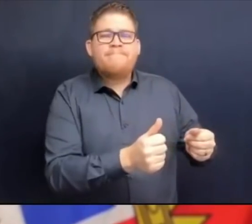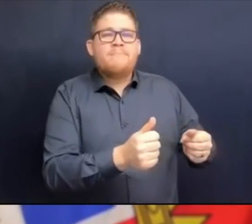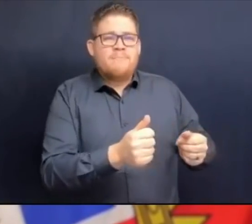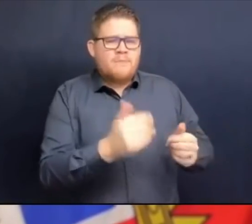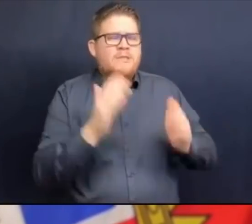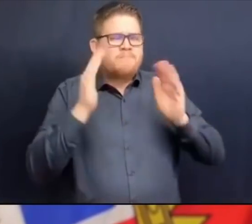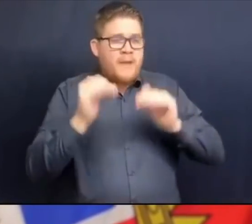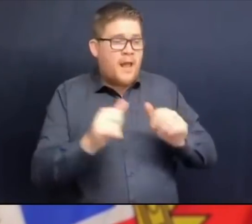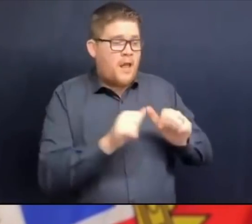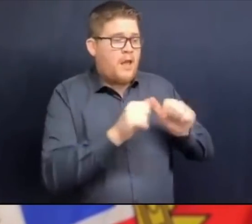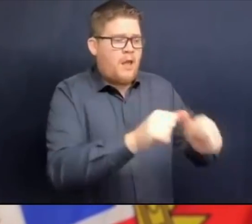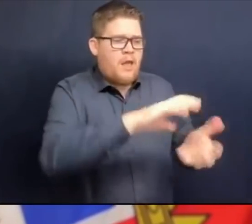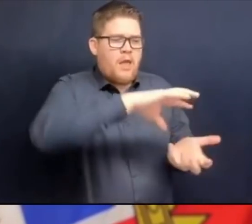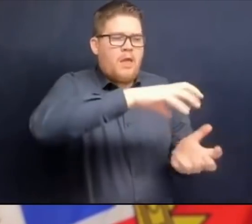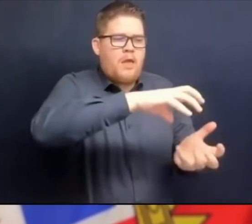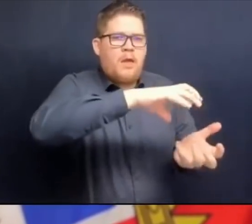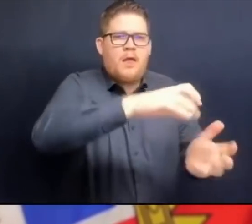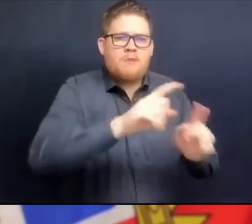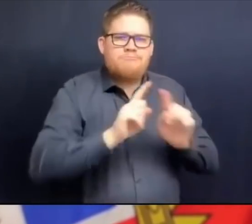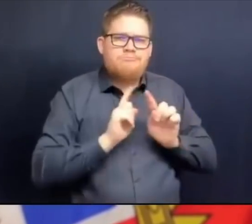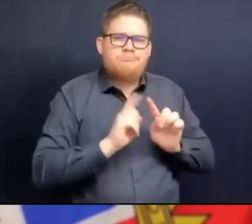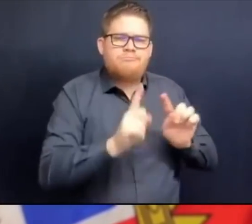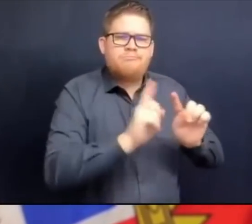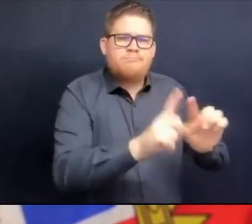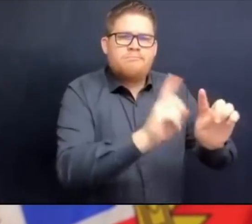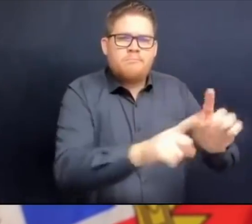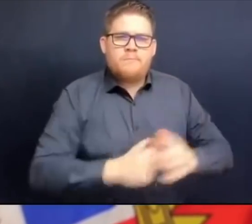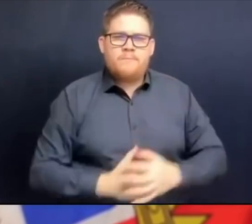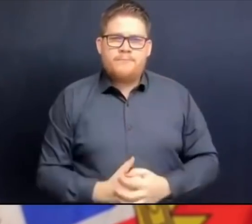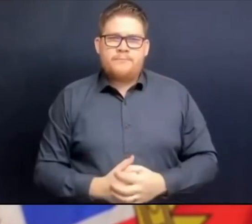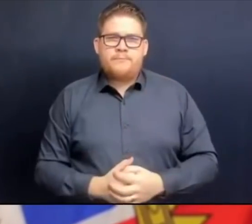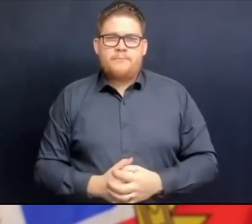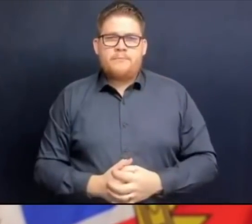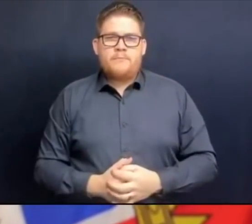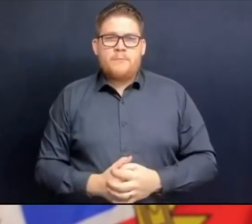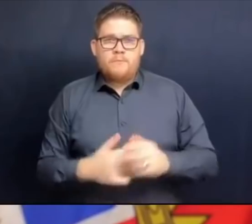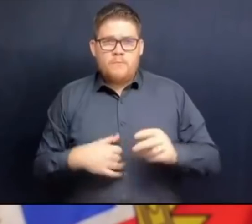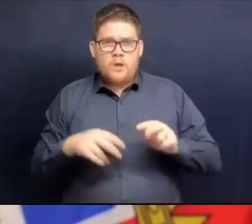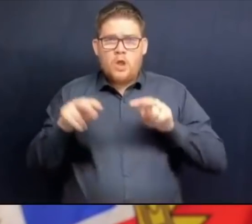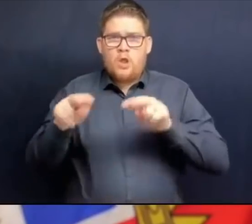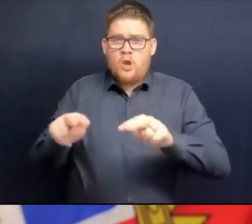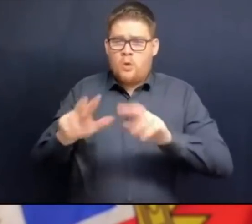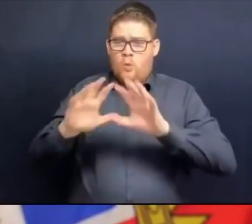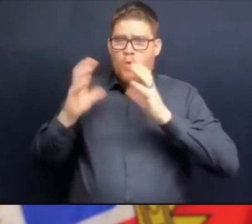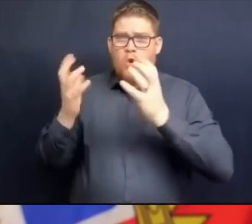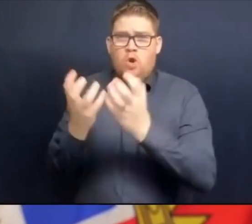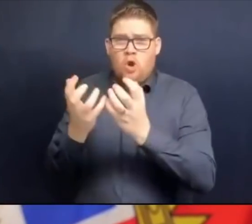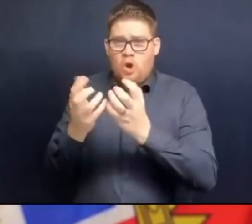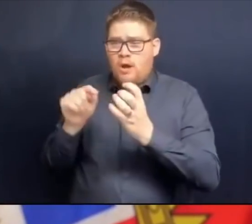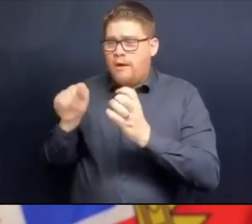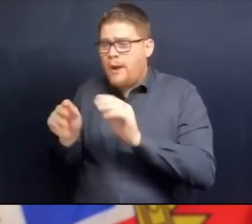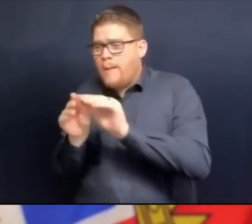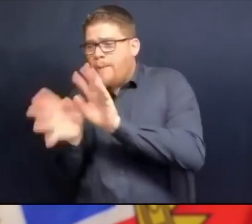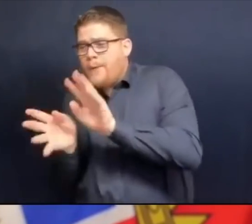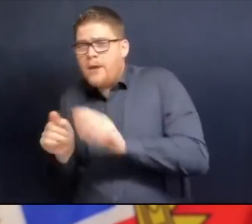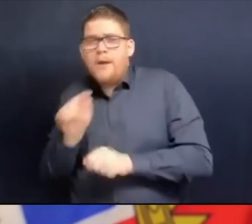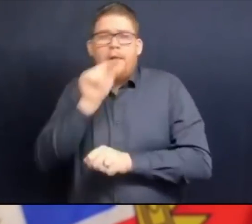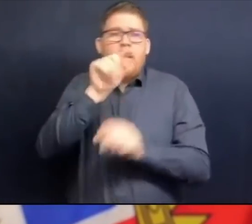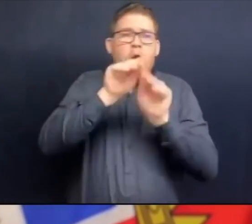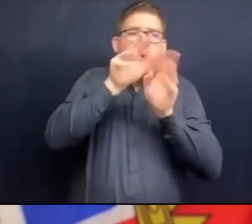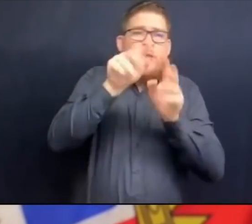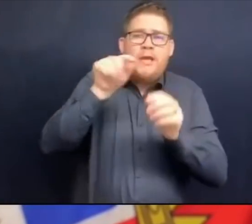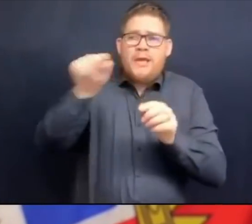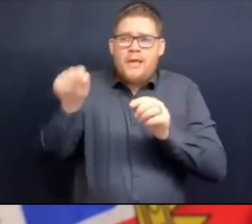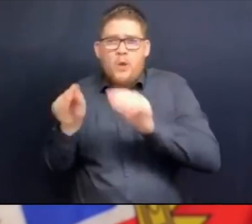change in the future. We only need to look at the amount of transmission around the world and what has happened even in the last few months with